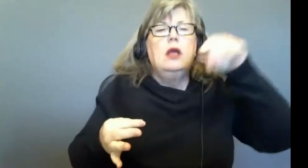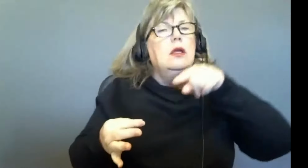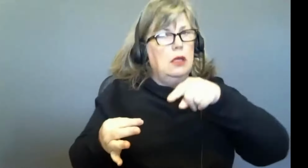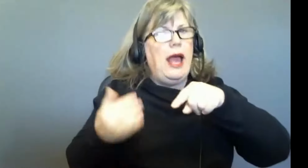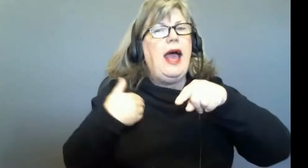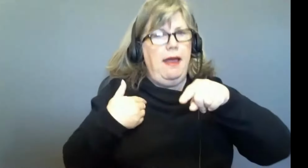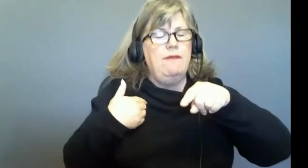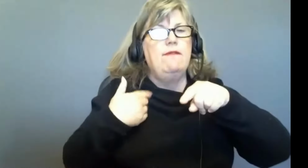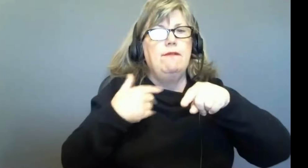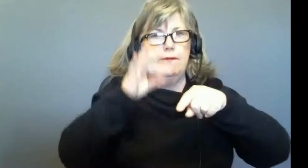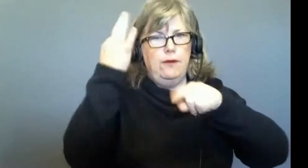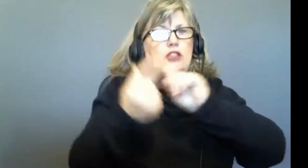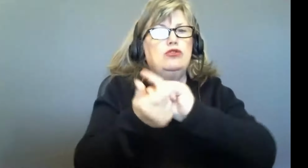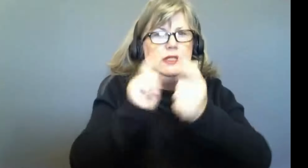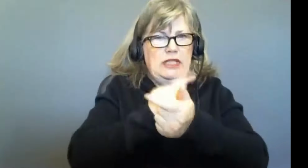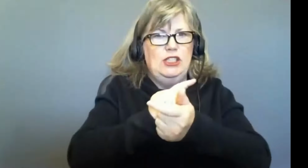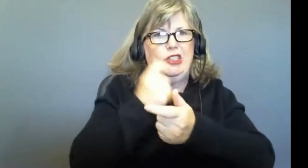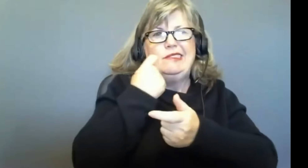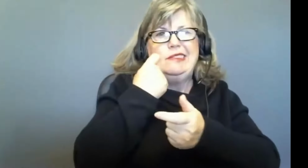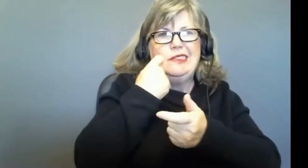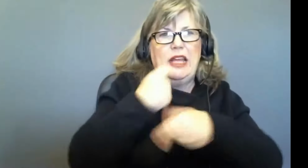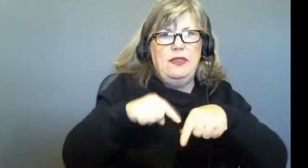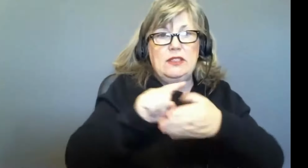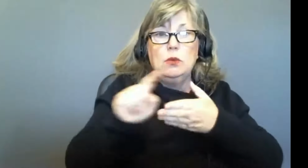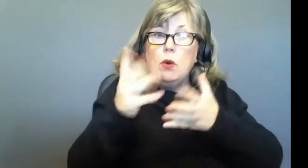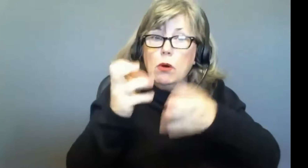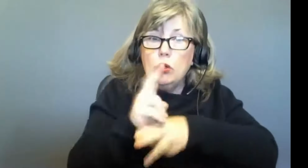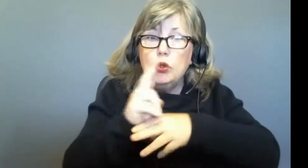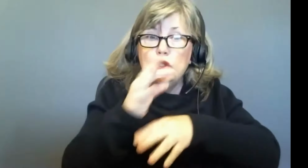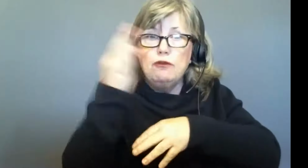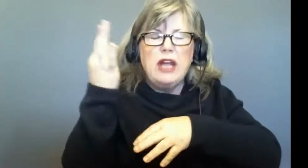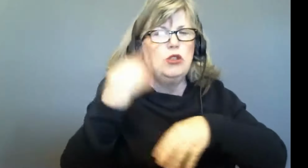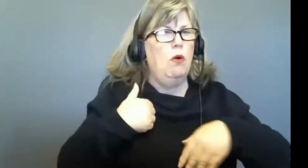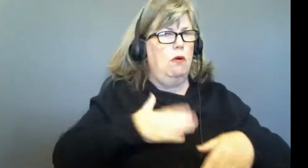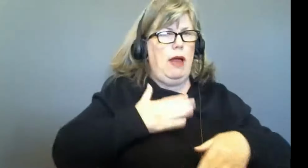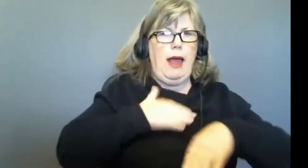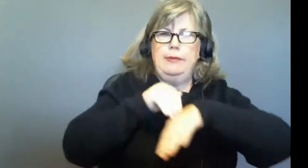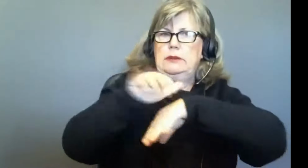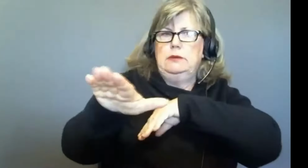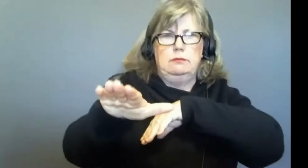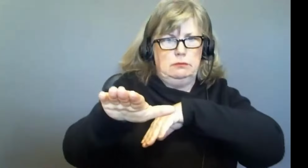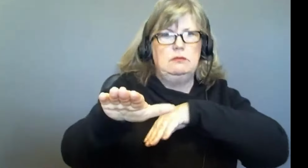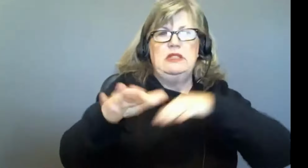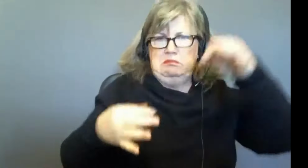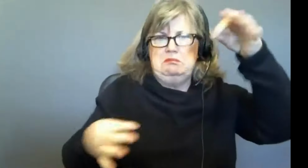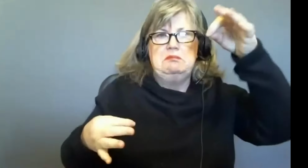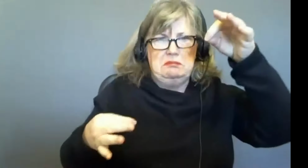French this week. So if some people want to use it in French, I will be more than happy to provide the